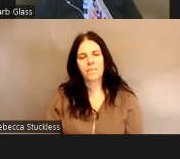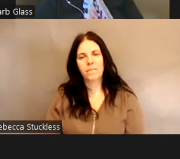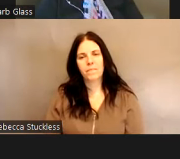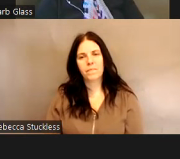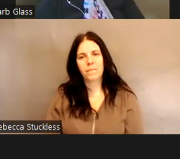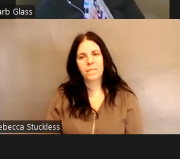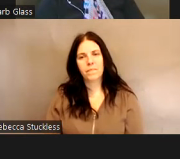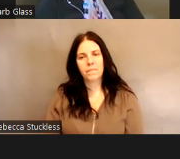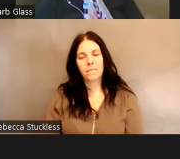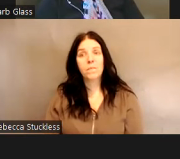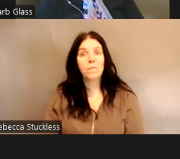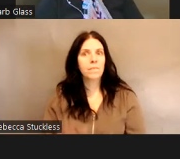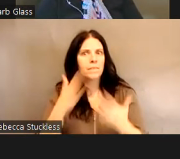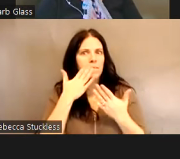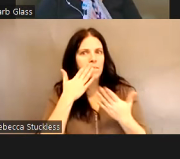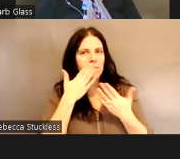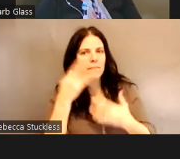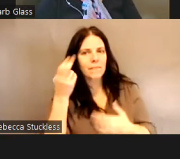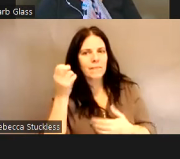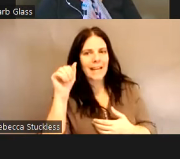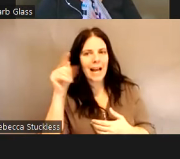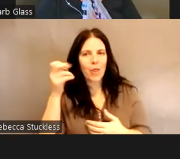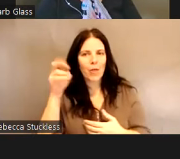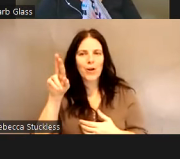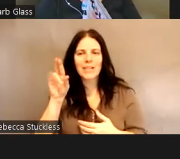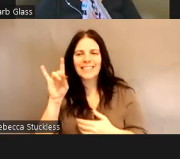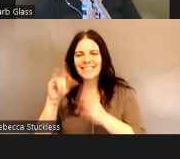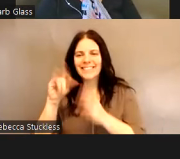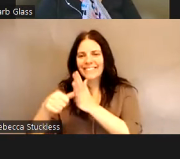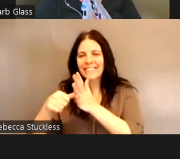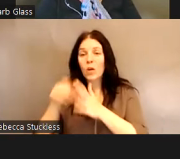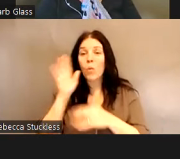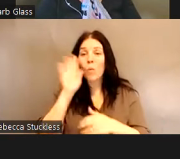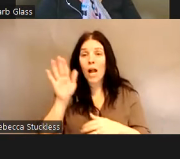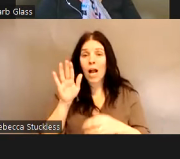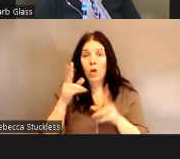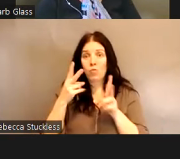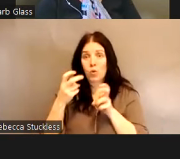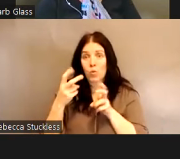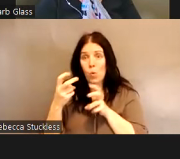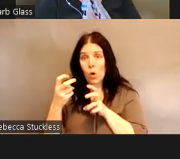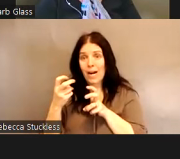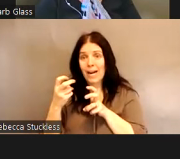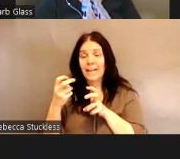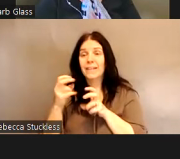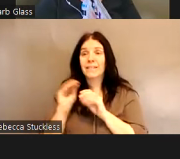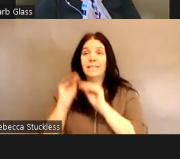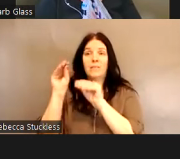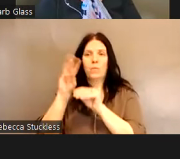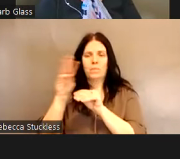And thanks, Heather, for also pointing out that the recording that's going to be posted on the website will contain the ASL interpretation.